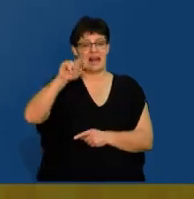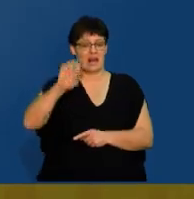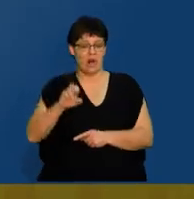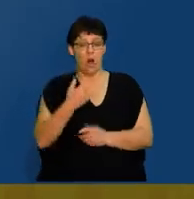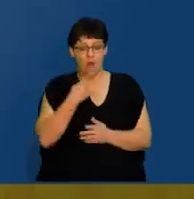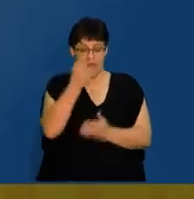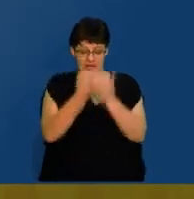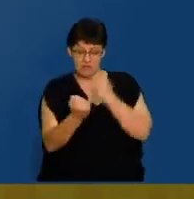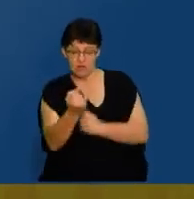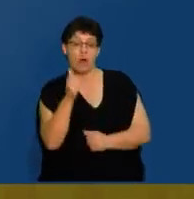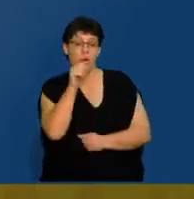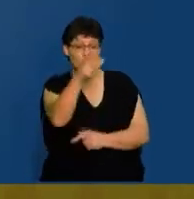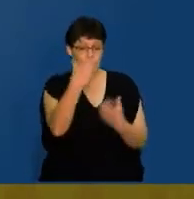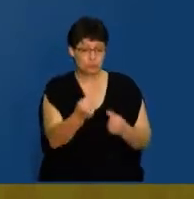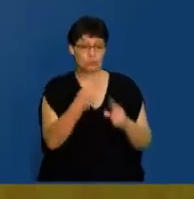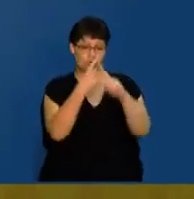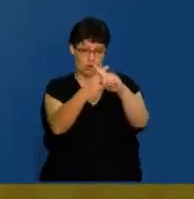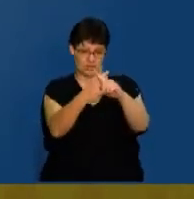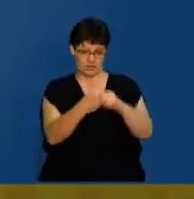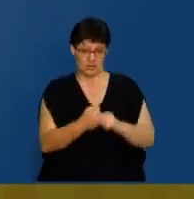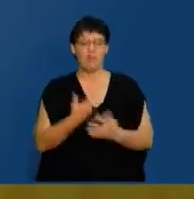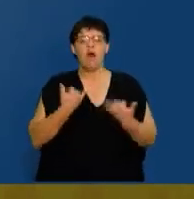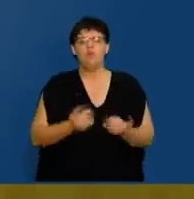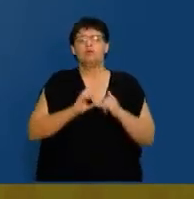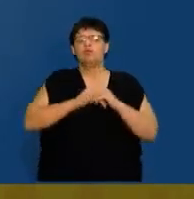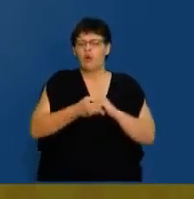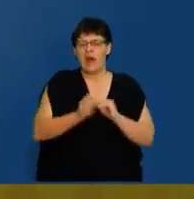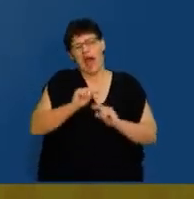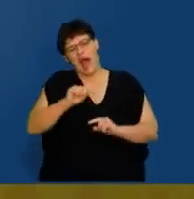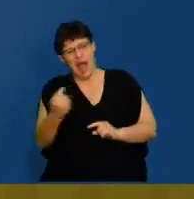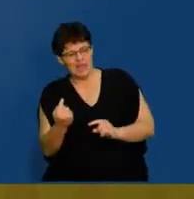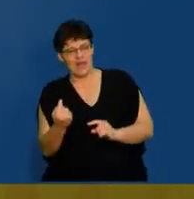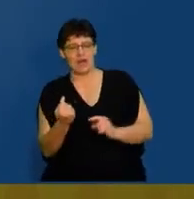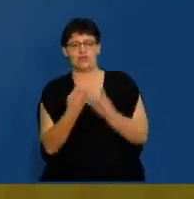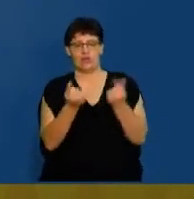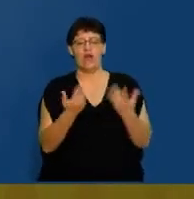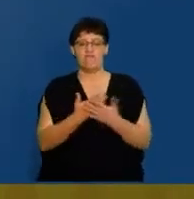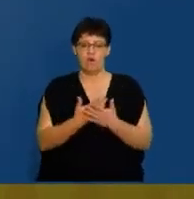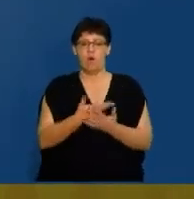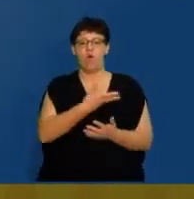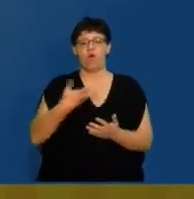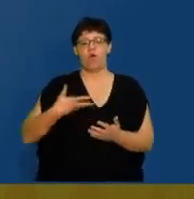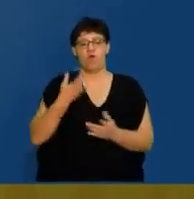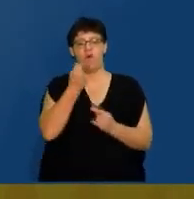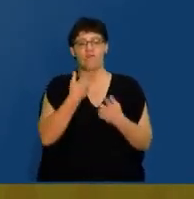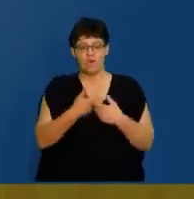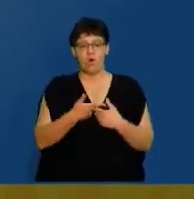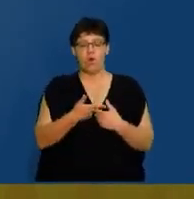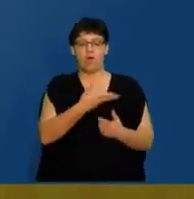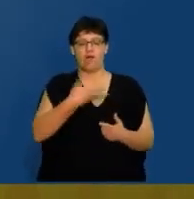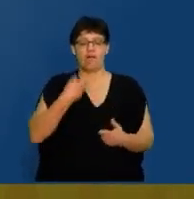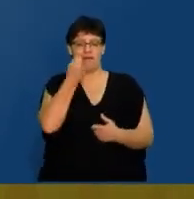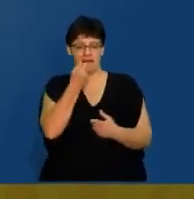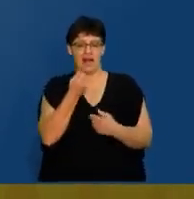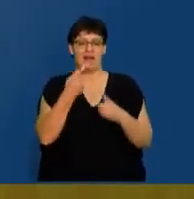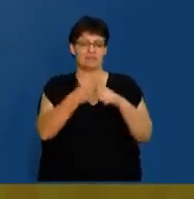doing the cross. So I'm going to attempt to share another solution of a genetic cross showing sex-linked diagrams in our next